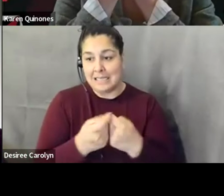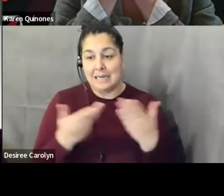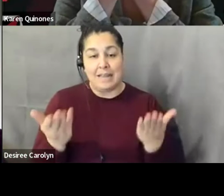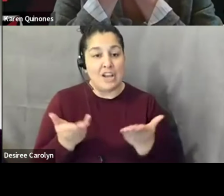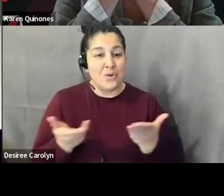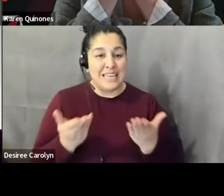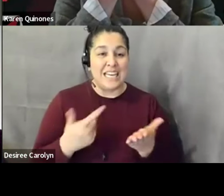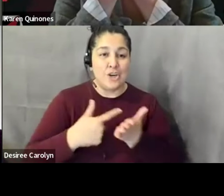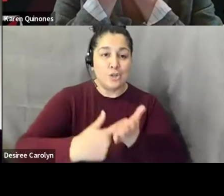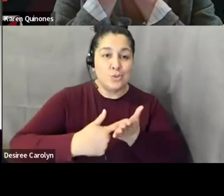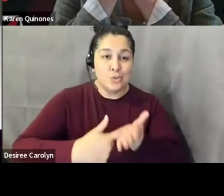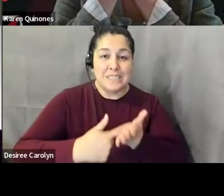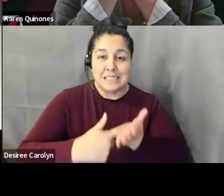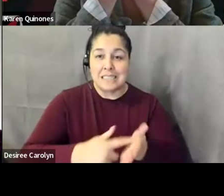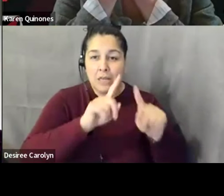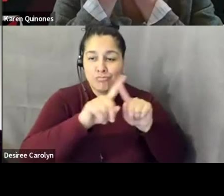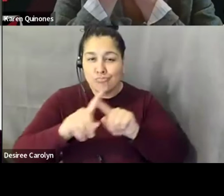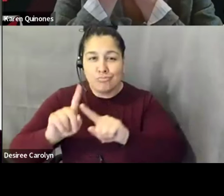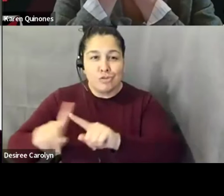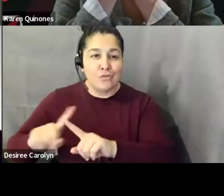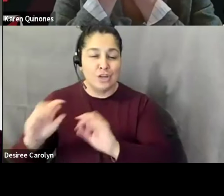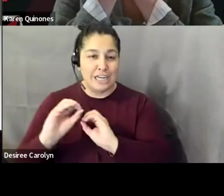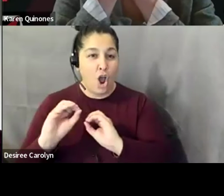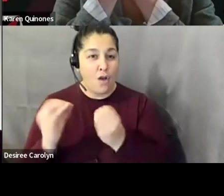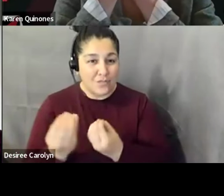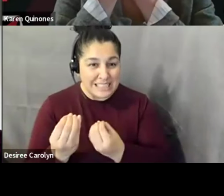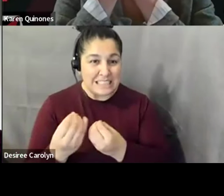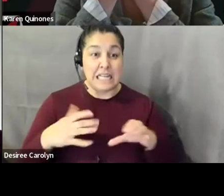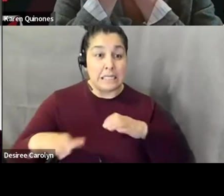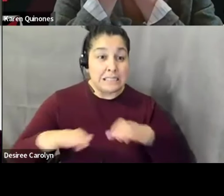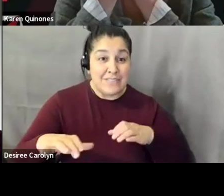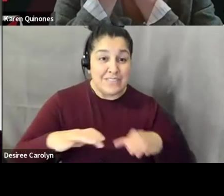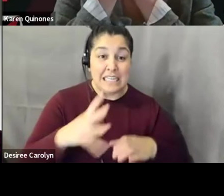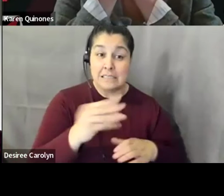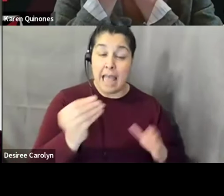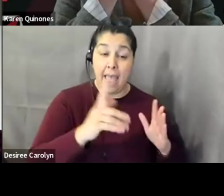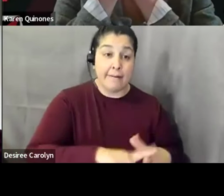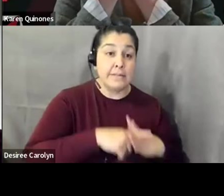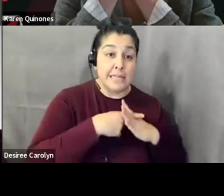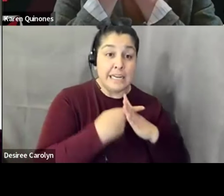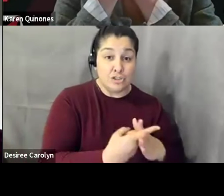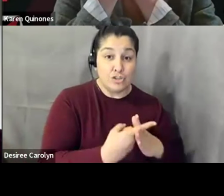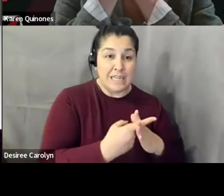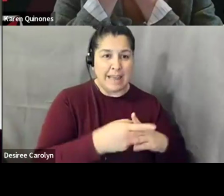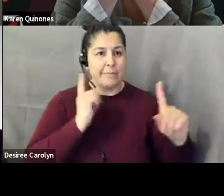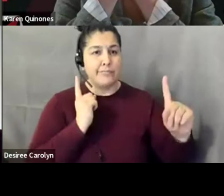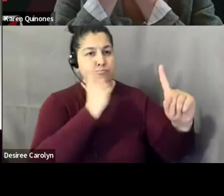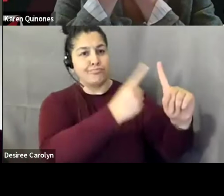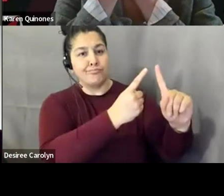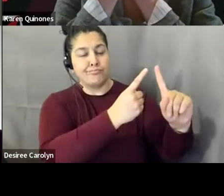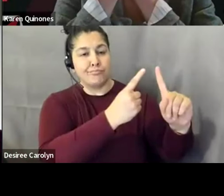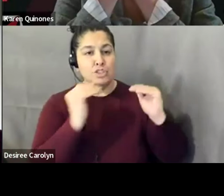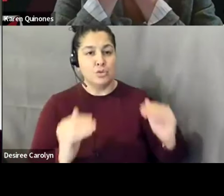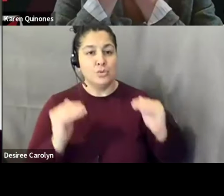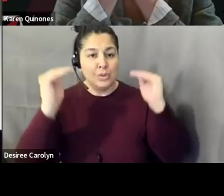about the office's activities and initiatives that enable that aim to advance the civil